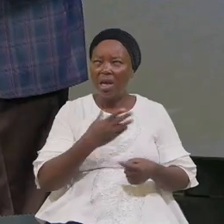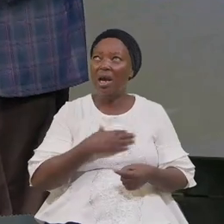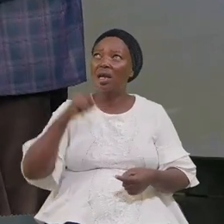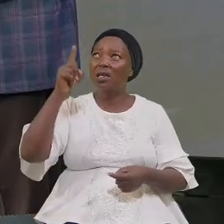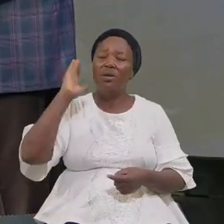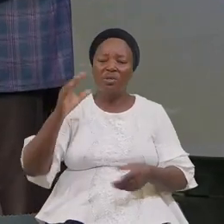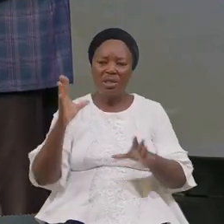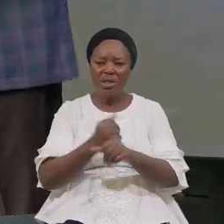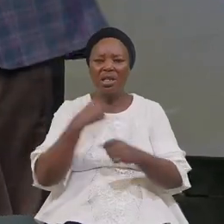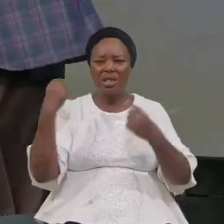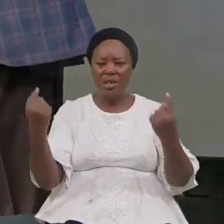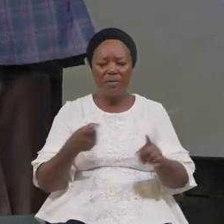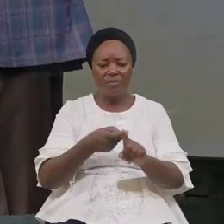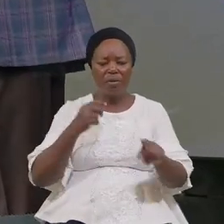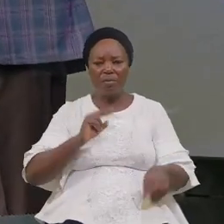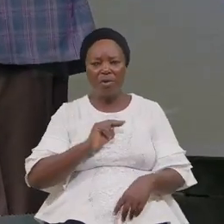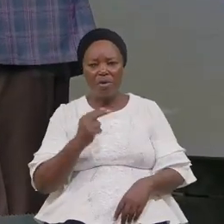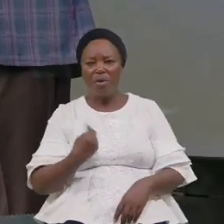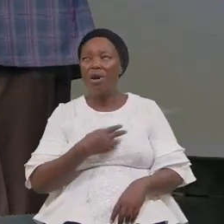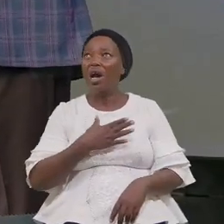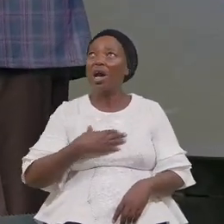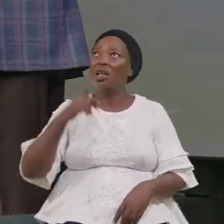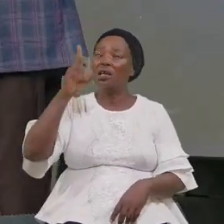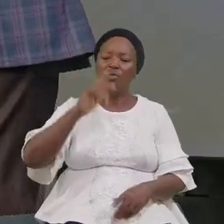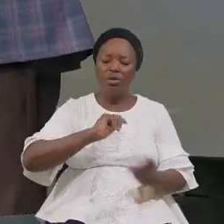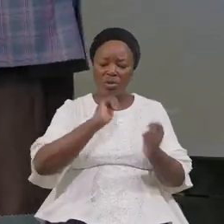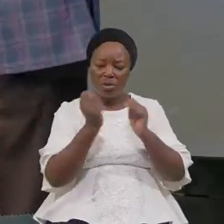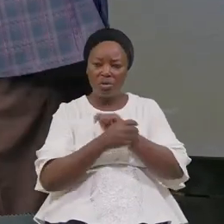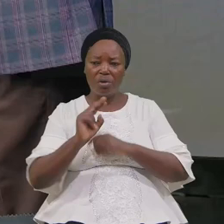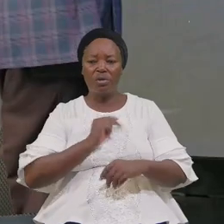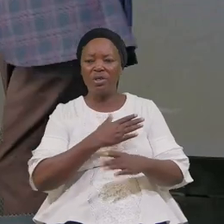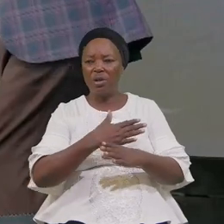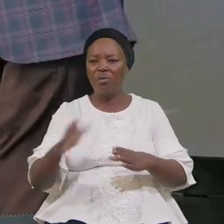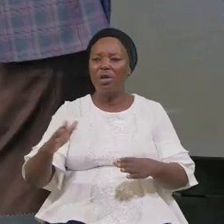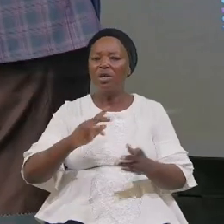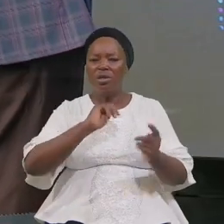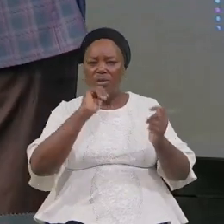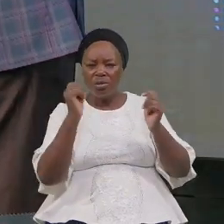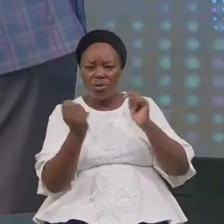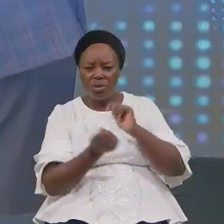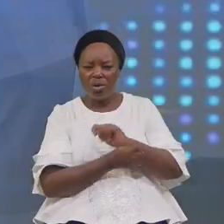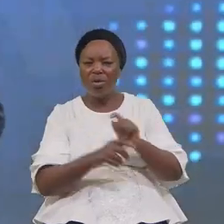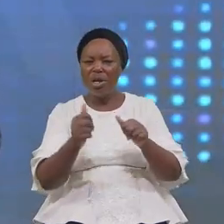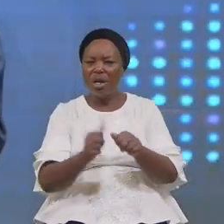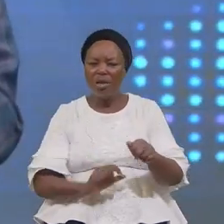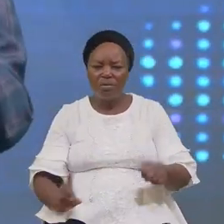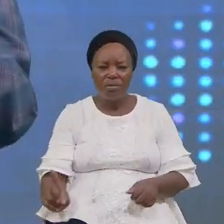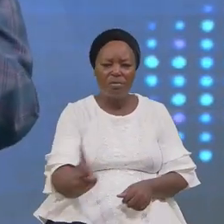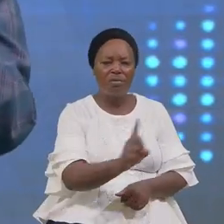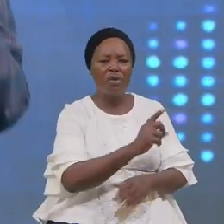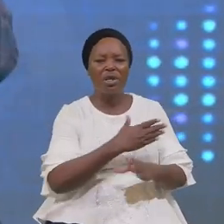sin from us, and he will turn us away, turn everyone